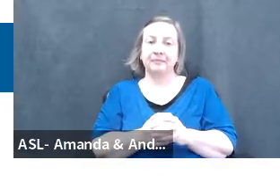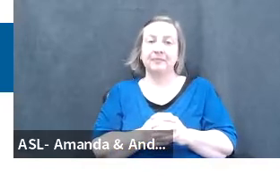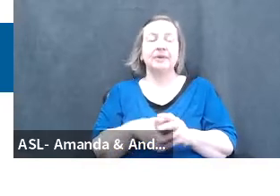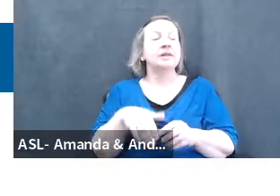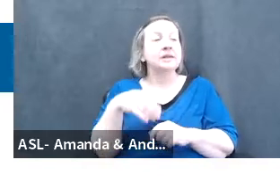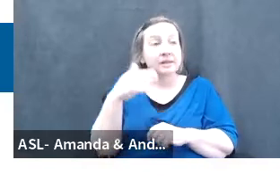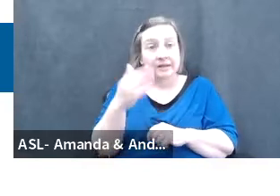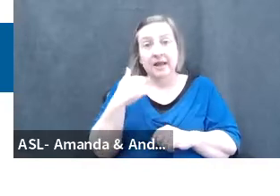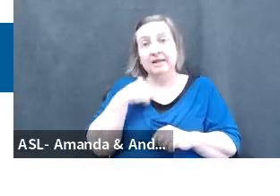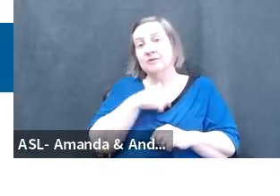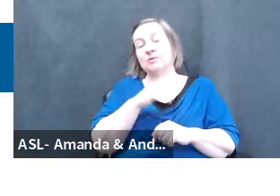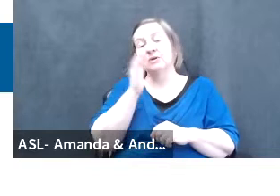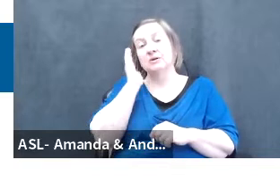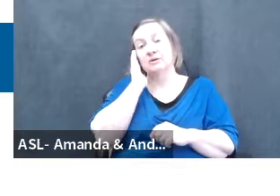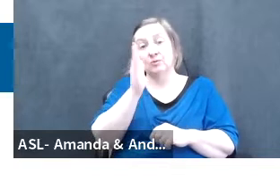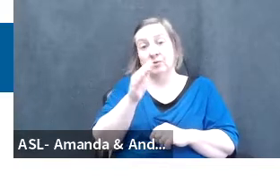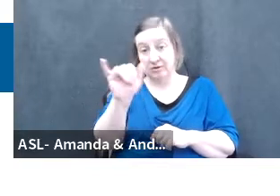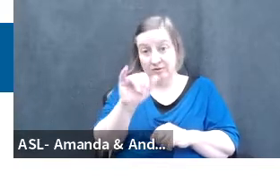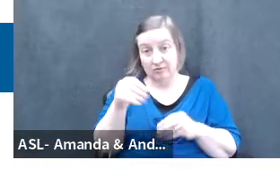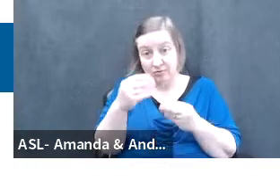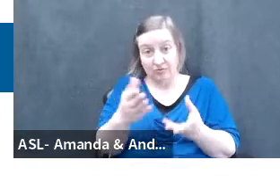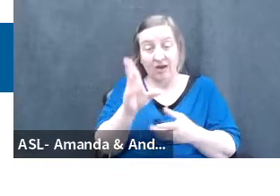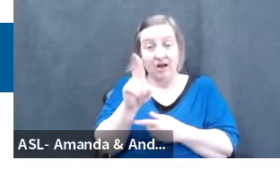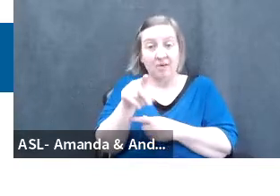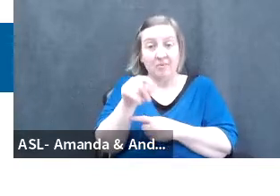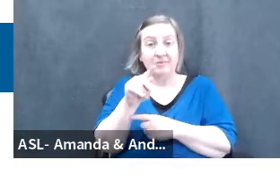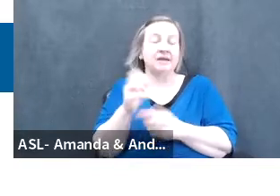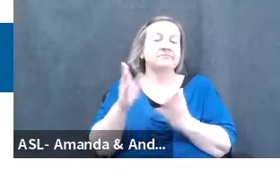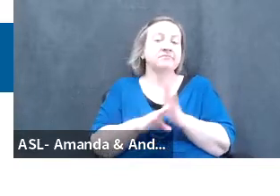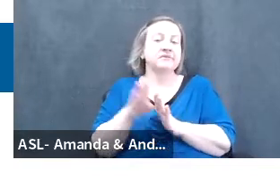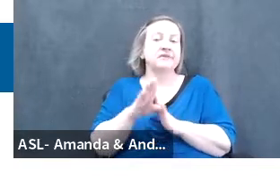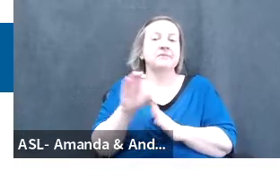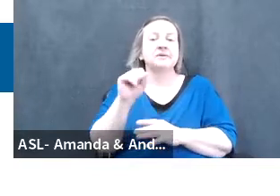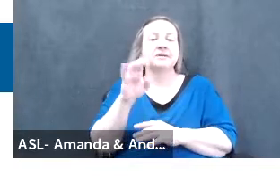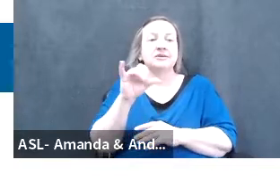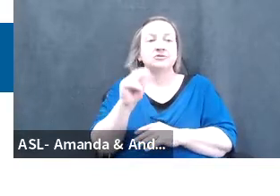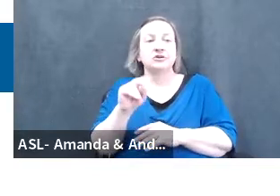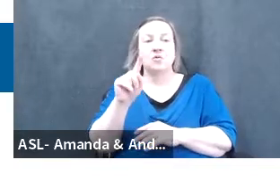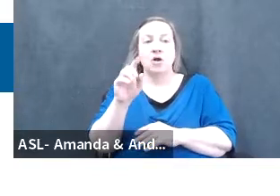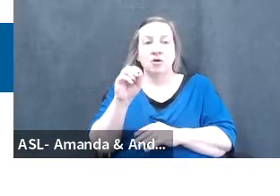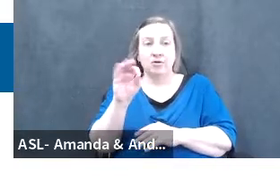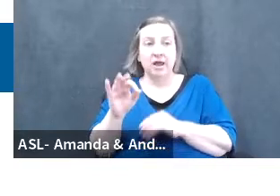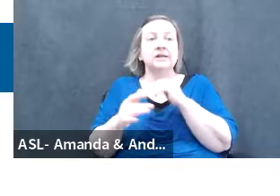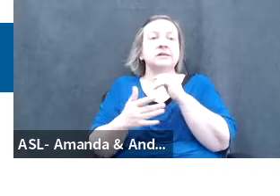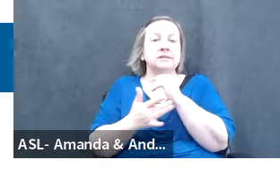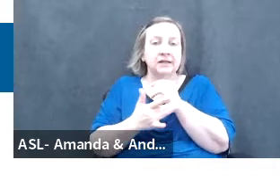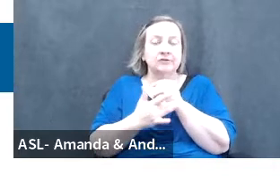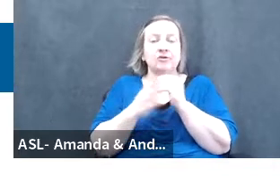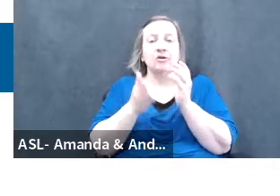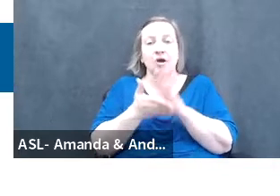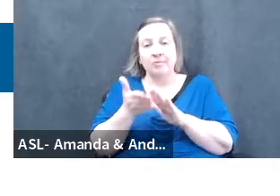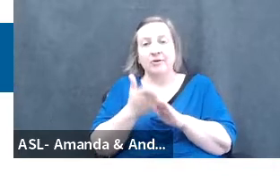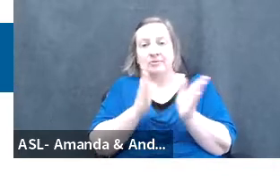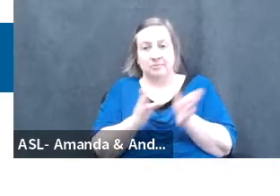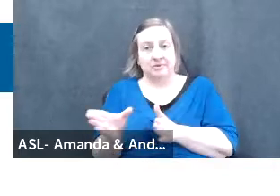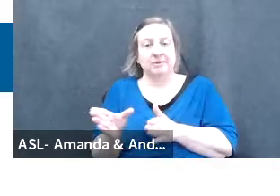Next, we're going to be also providing an update on the development of the Section 109 technical and operational plan. And you'll